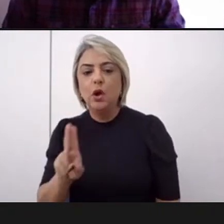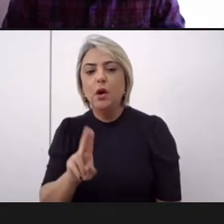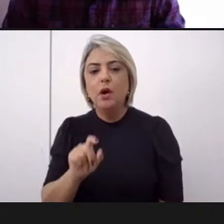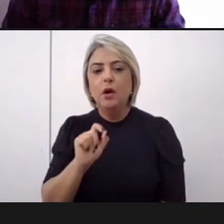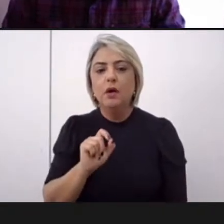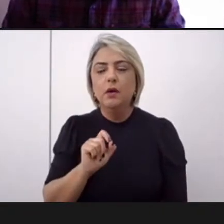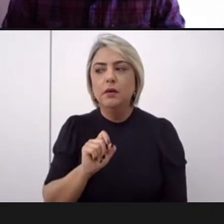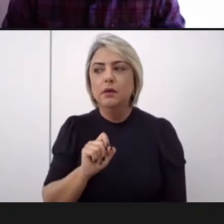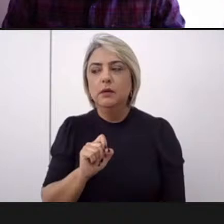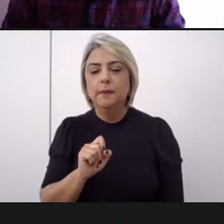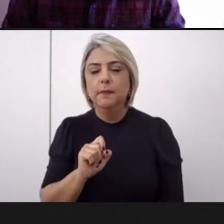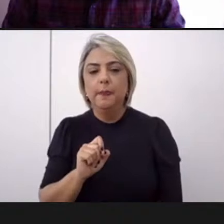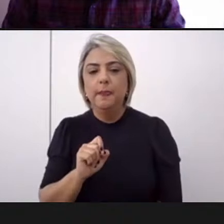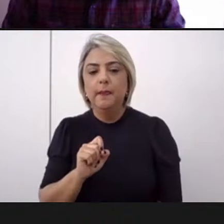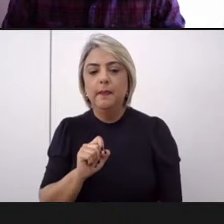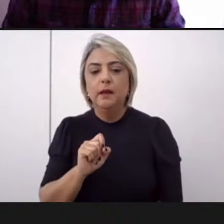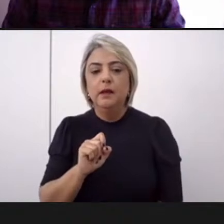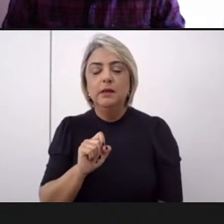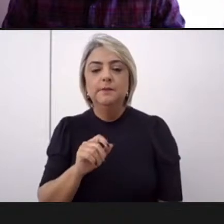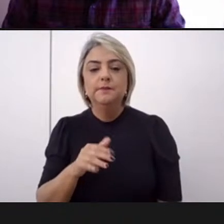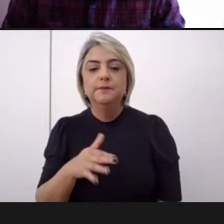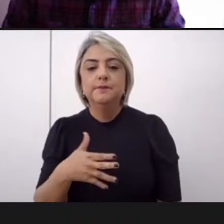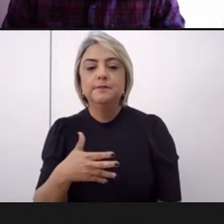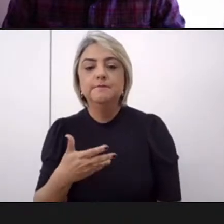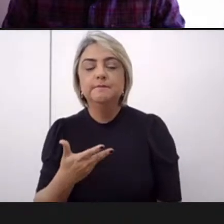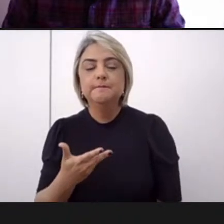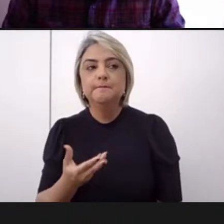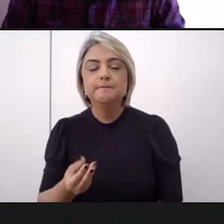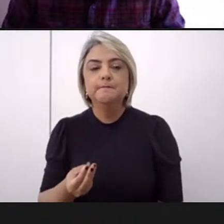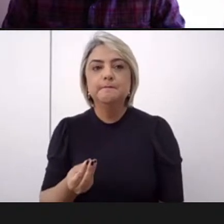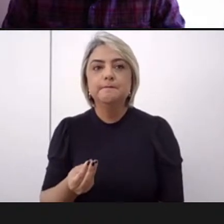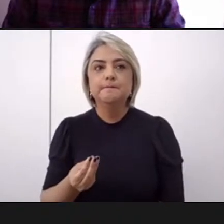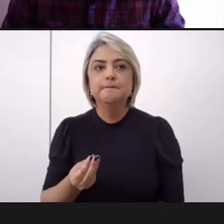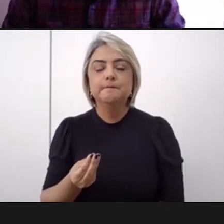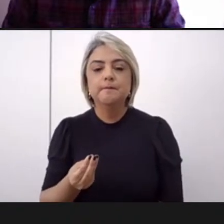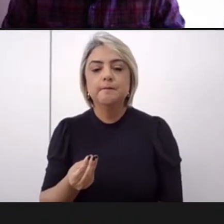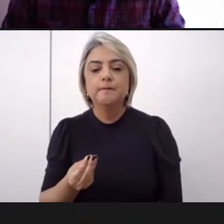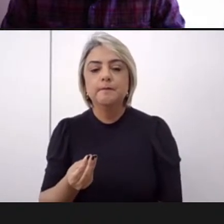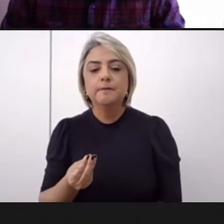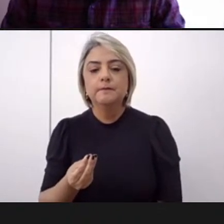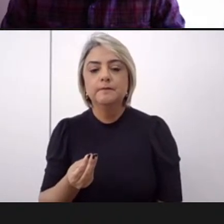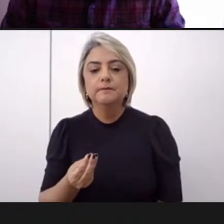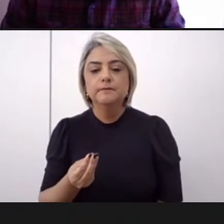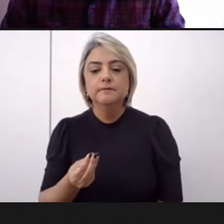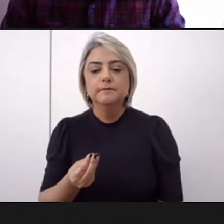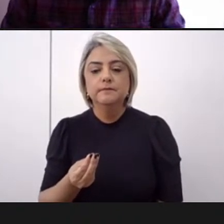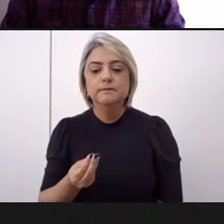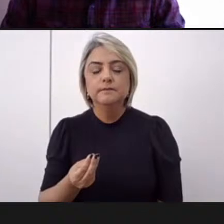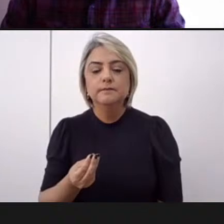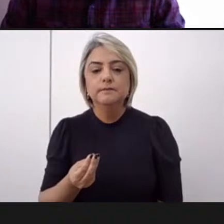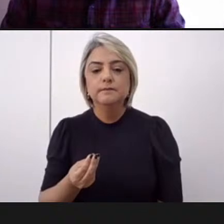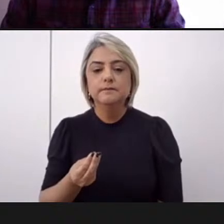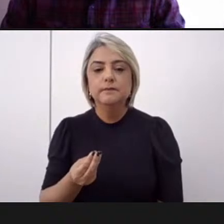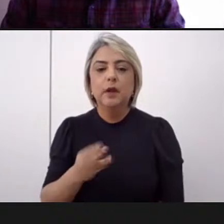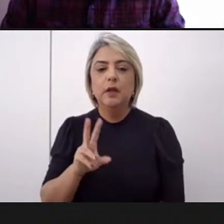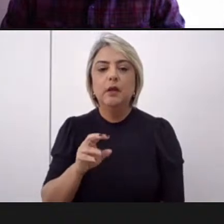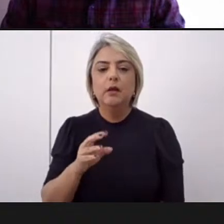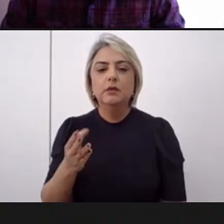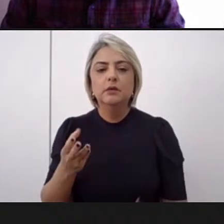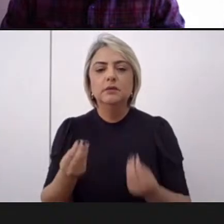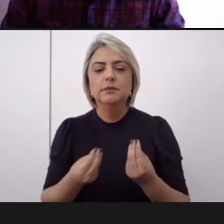are at the cross, which cross political science, sociology, and law very